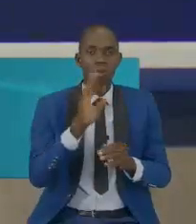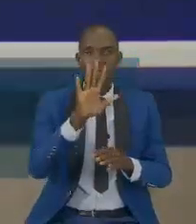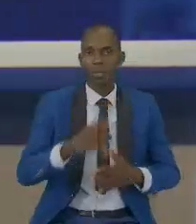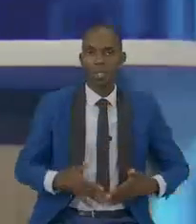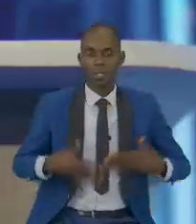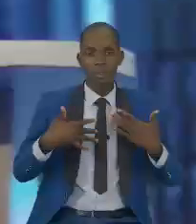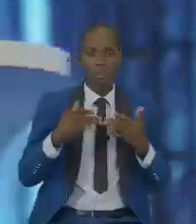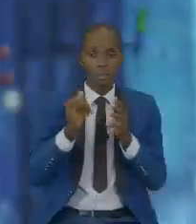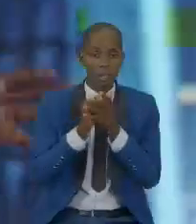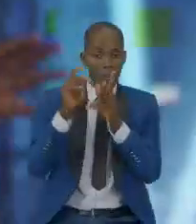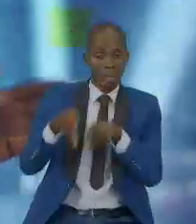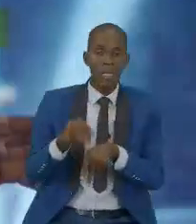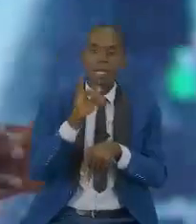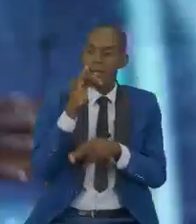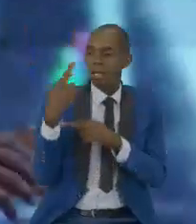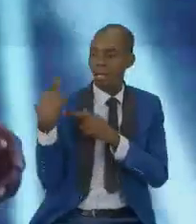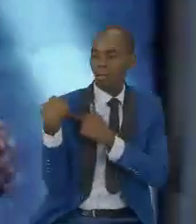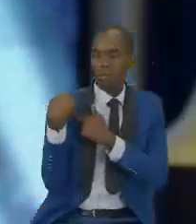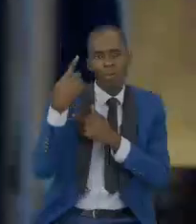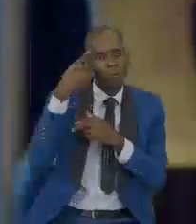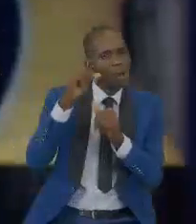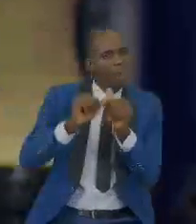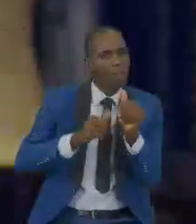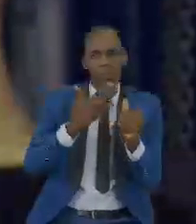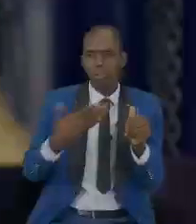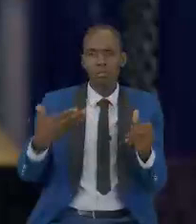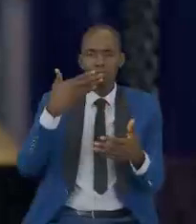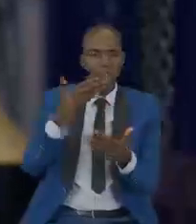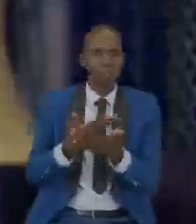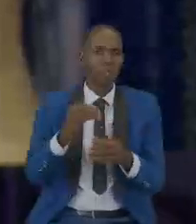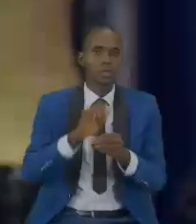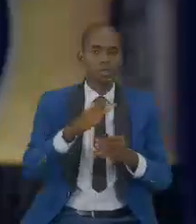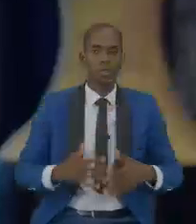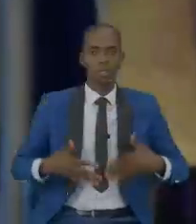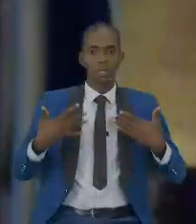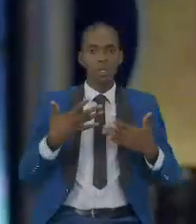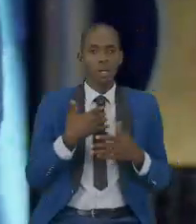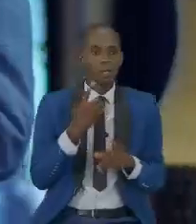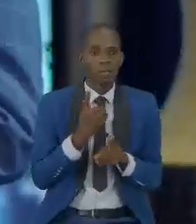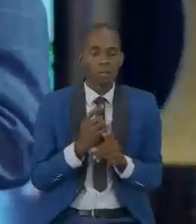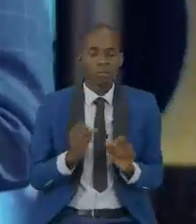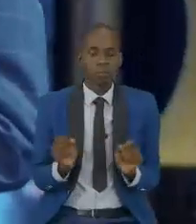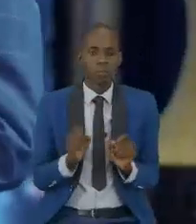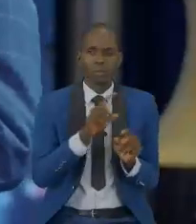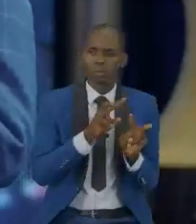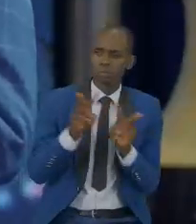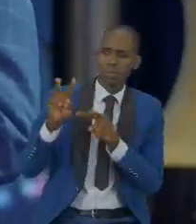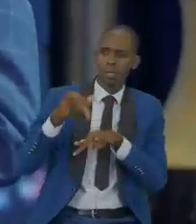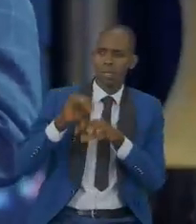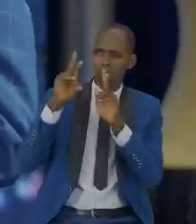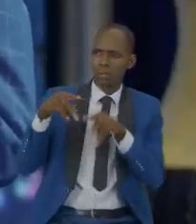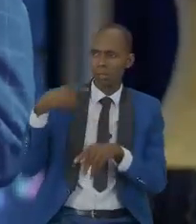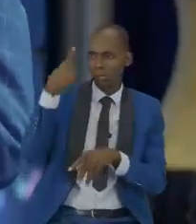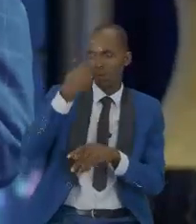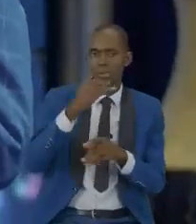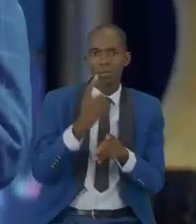responsible for everything good in your life. And all of a sudden, you look at his face and he